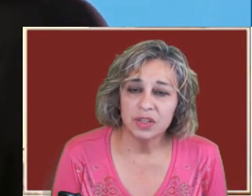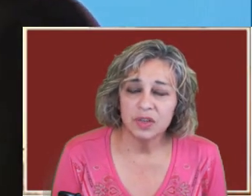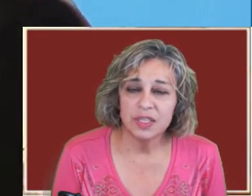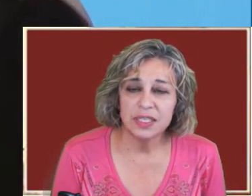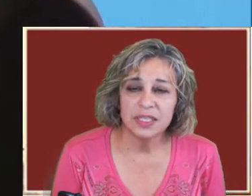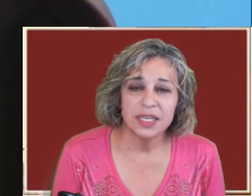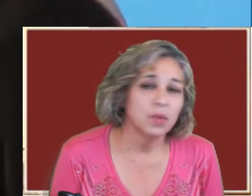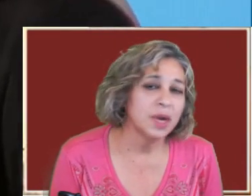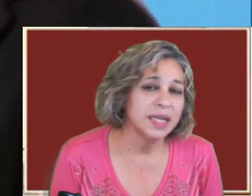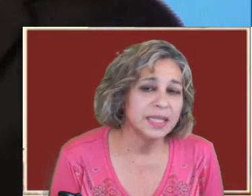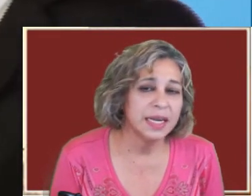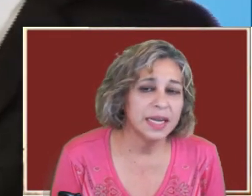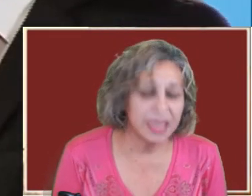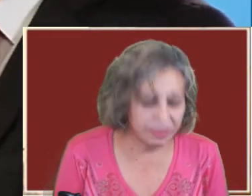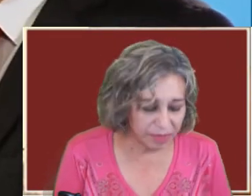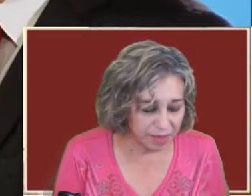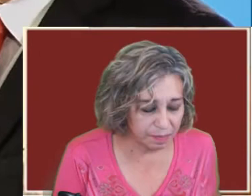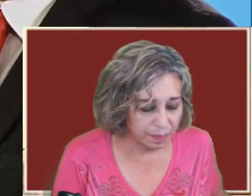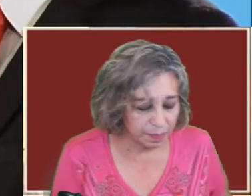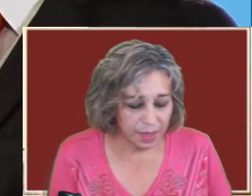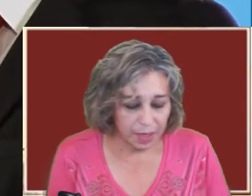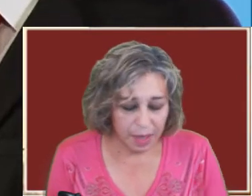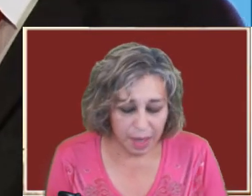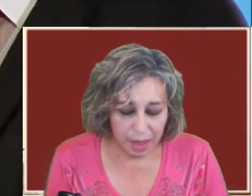so this is where he's going to give them